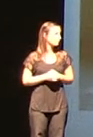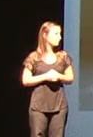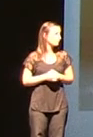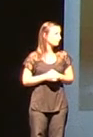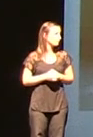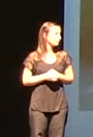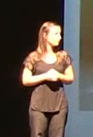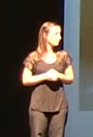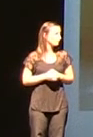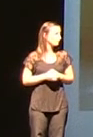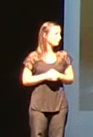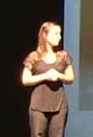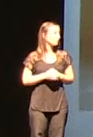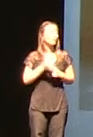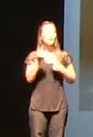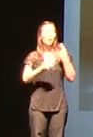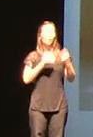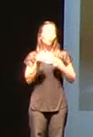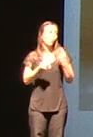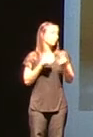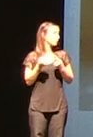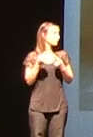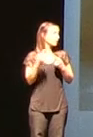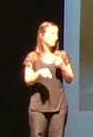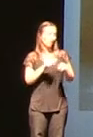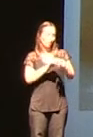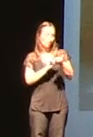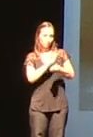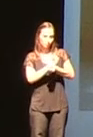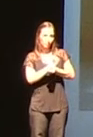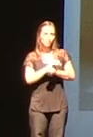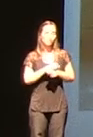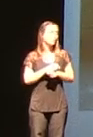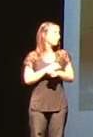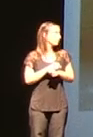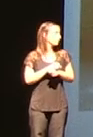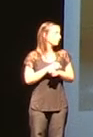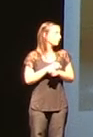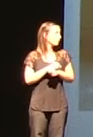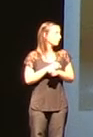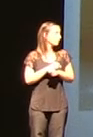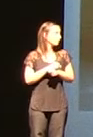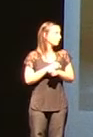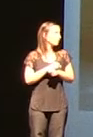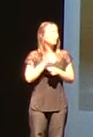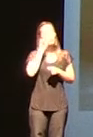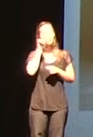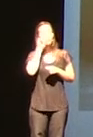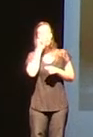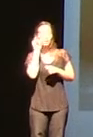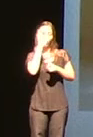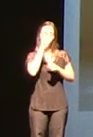institution there, who has Coke bottles tied to his hands. Why does he have Coke bottles tied to his hands? To prevent, exactly, self-abuse,